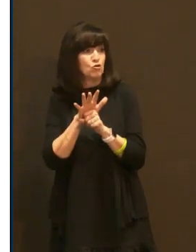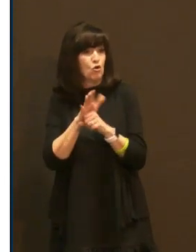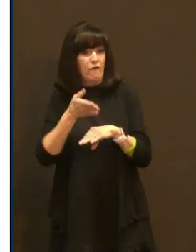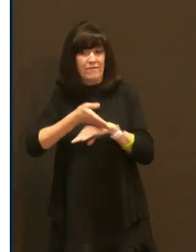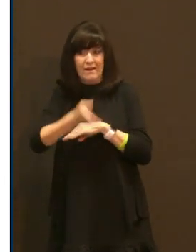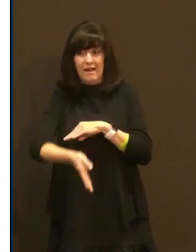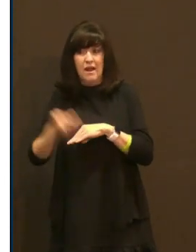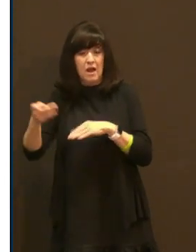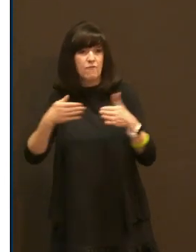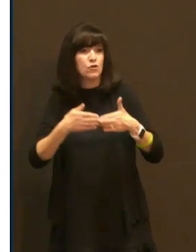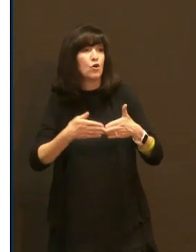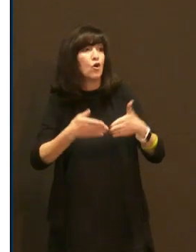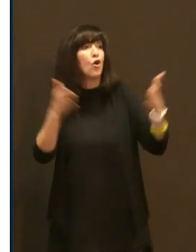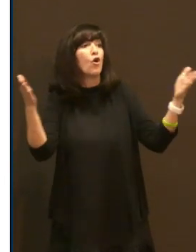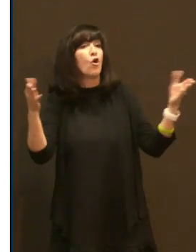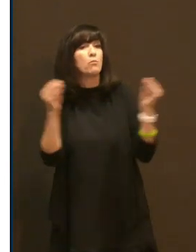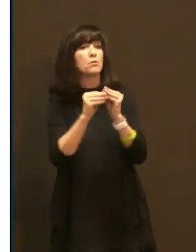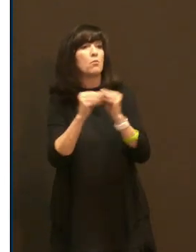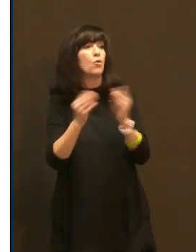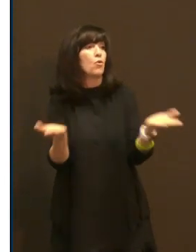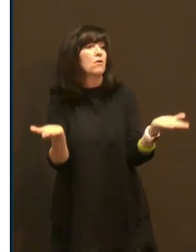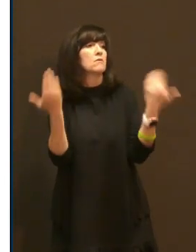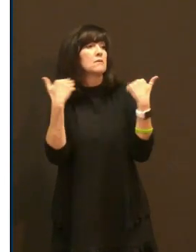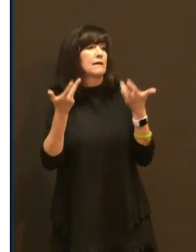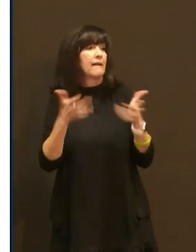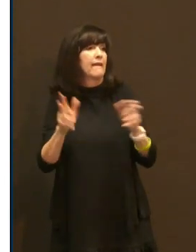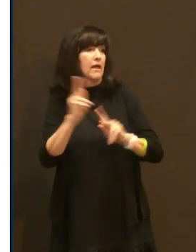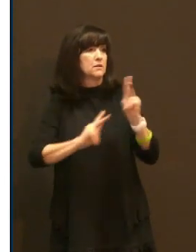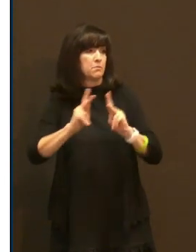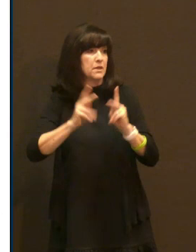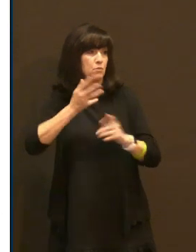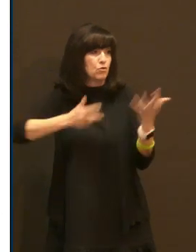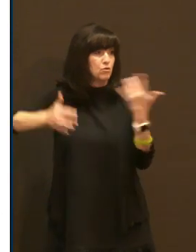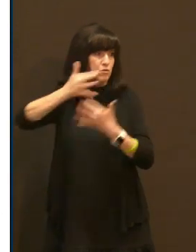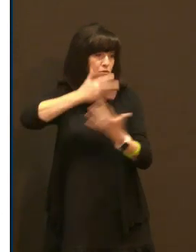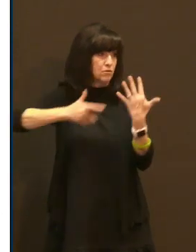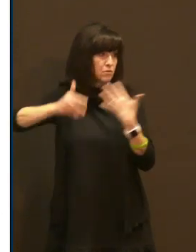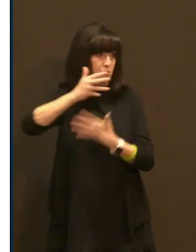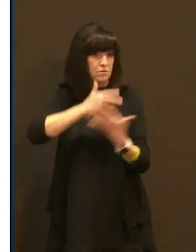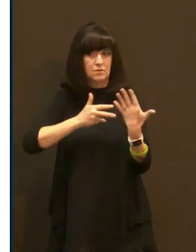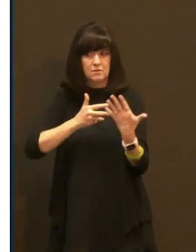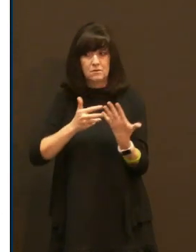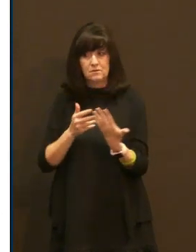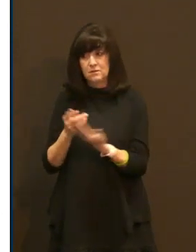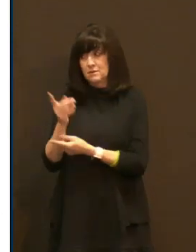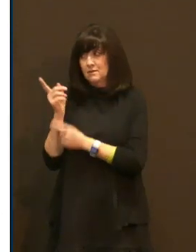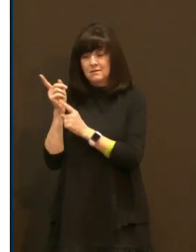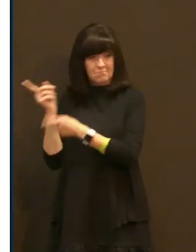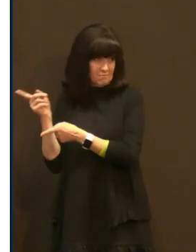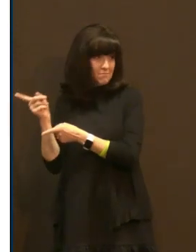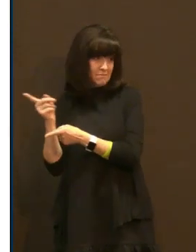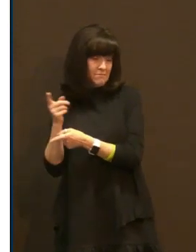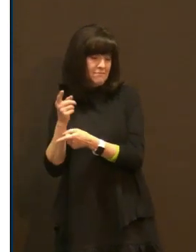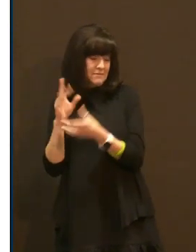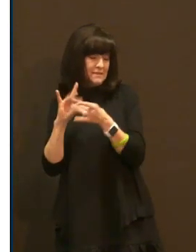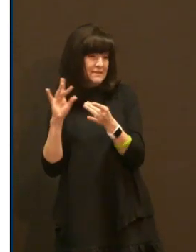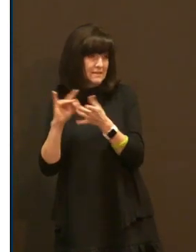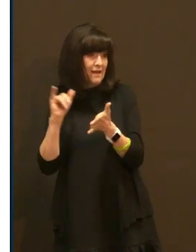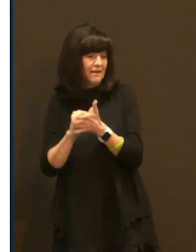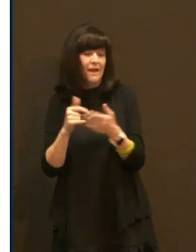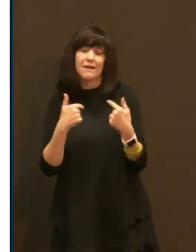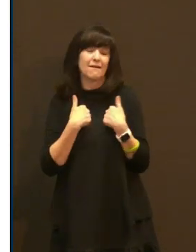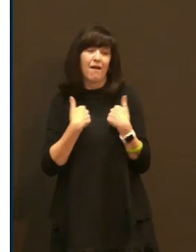projected in the data? That's what the public health people suggest. But I'm praying for it to not